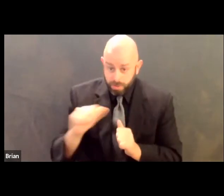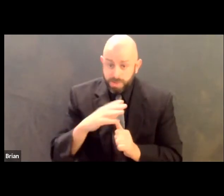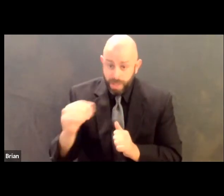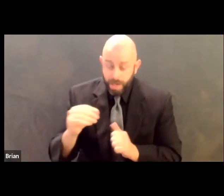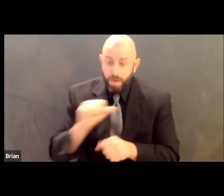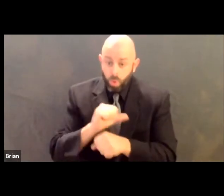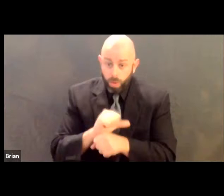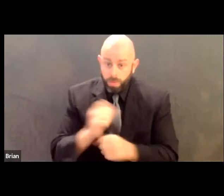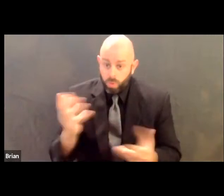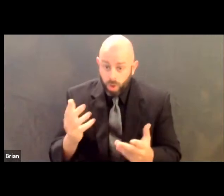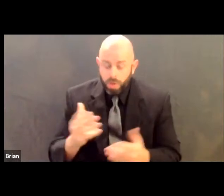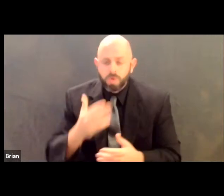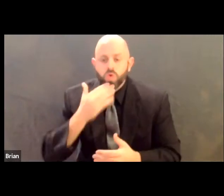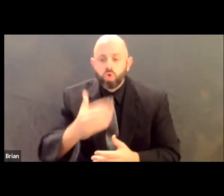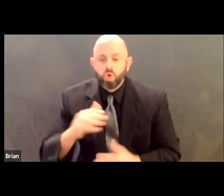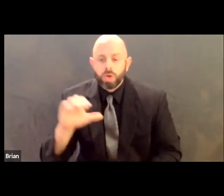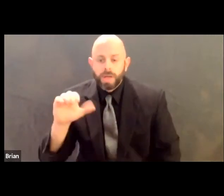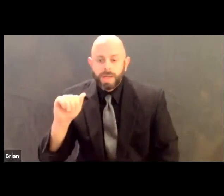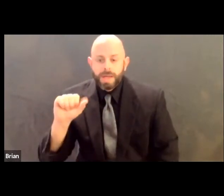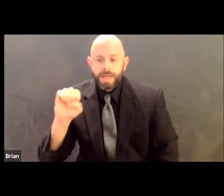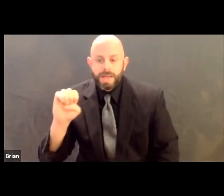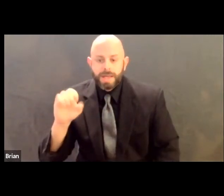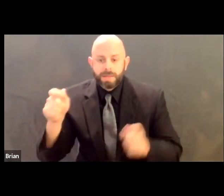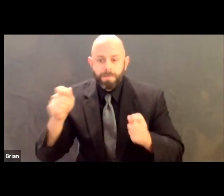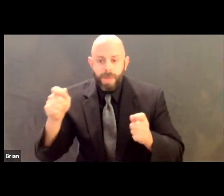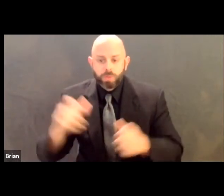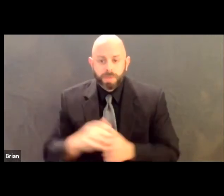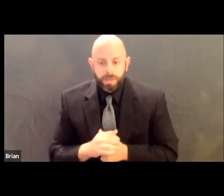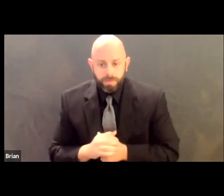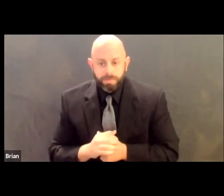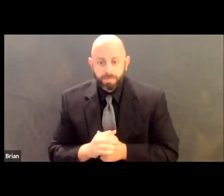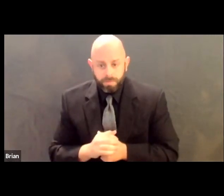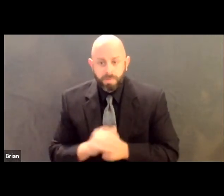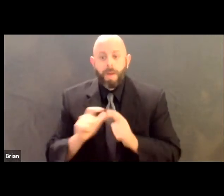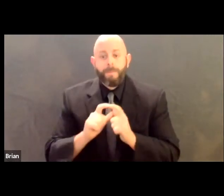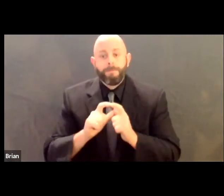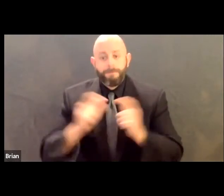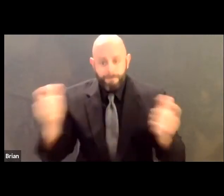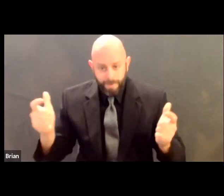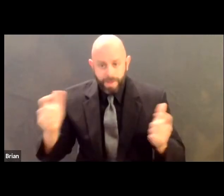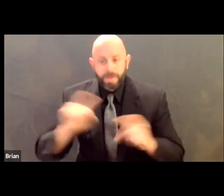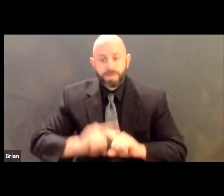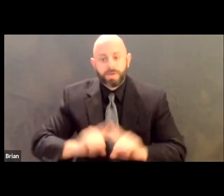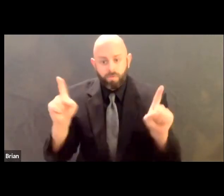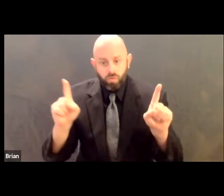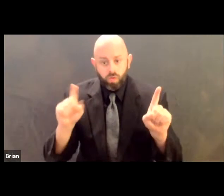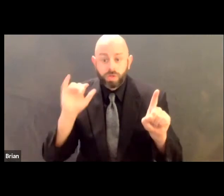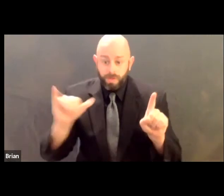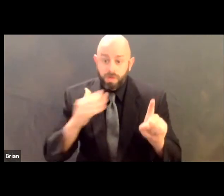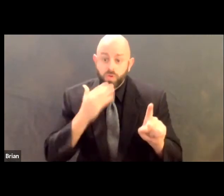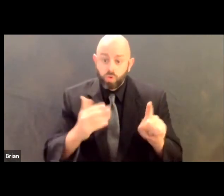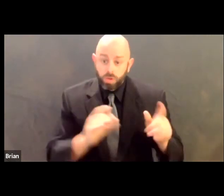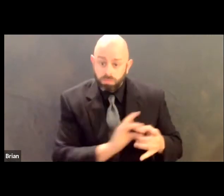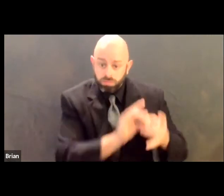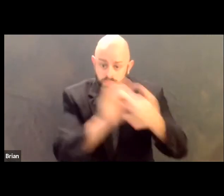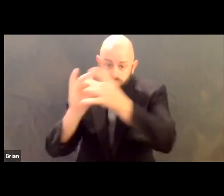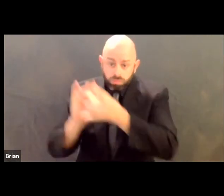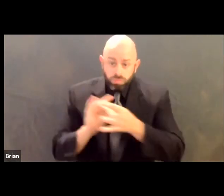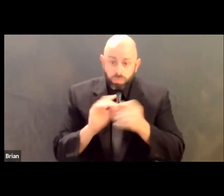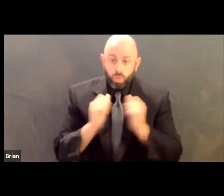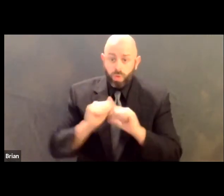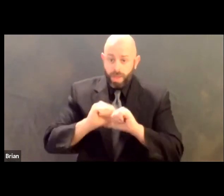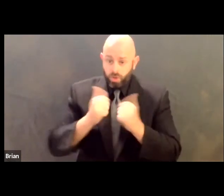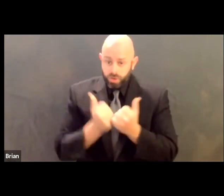good case management. This makes a huge difference. And that's where good coordination among agencies, voc